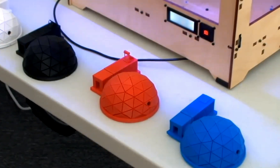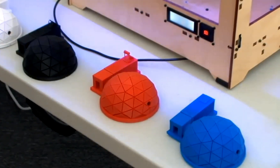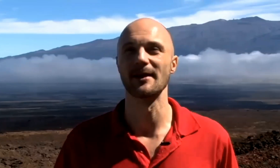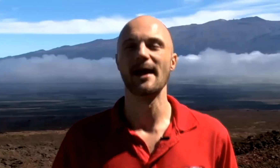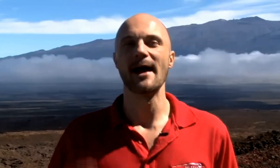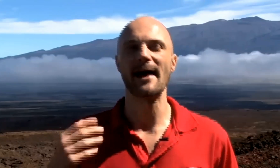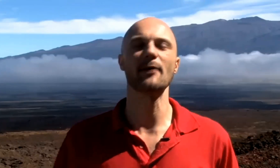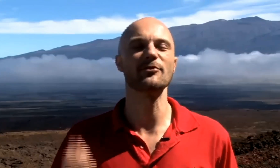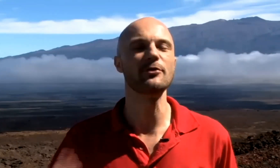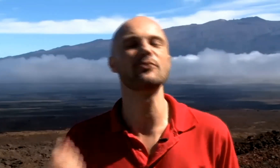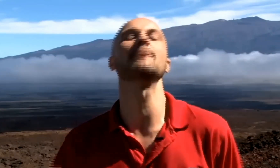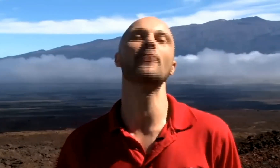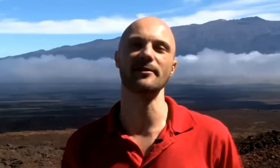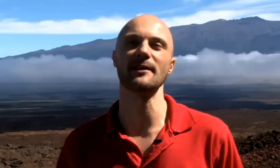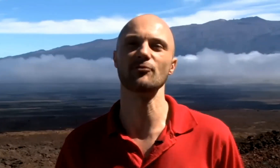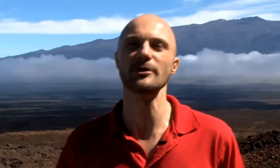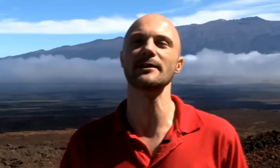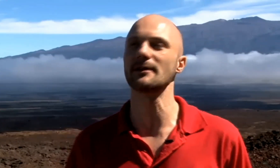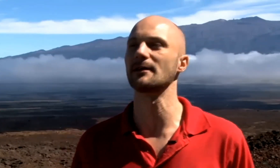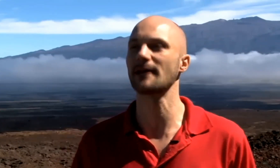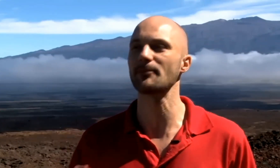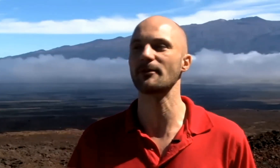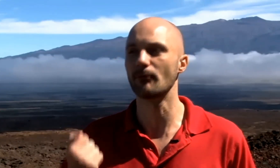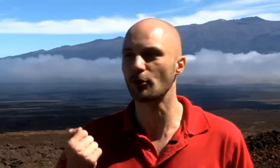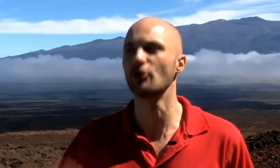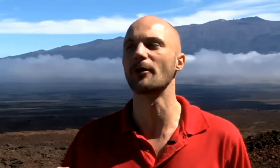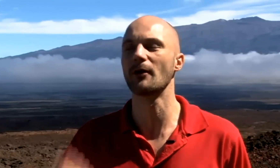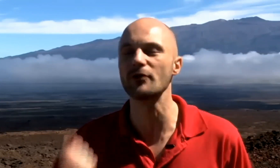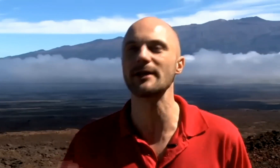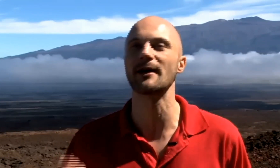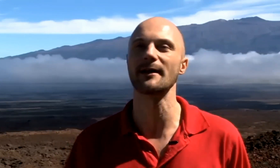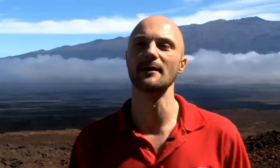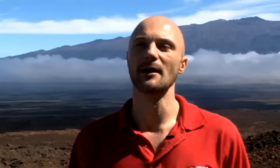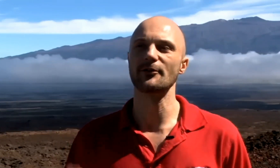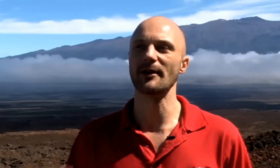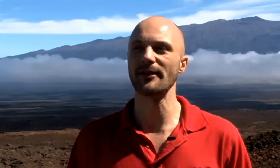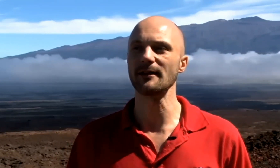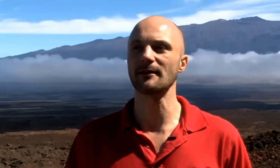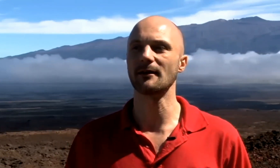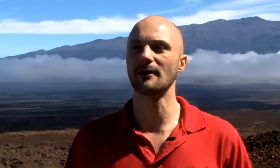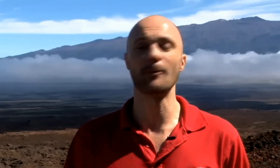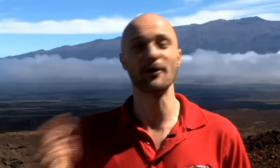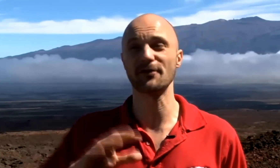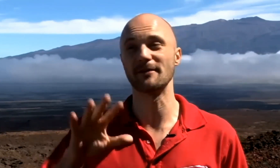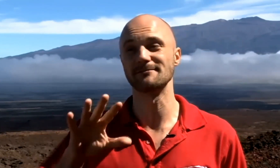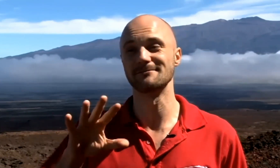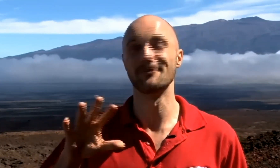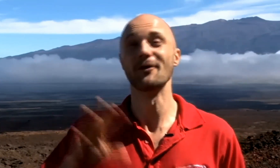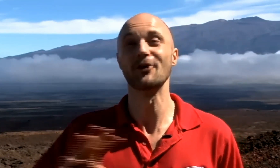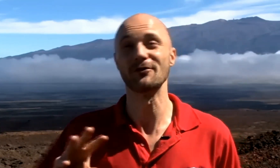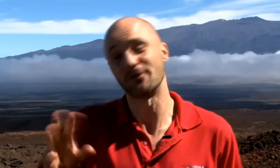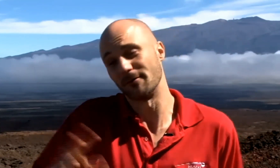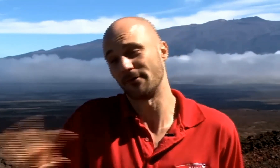up to us. And that was hugely motivating, really kept crew morale really high. So I think apart